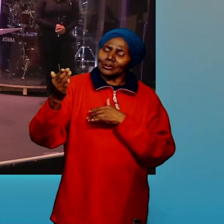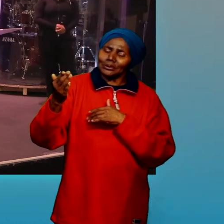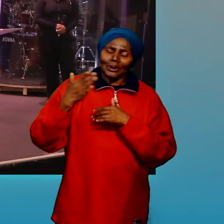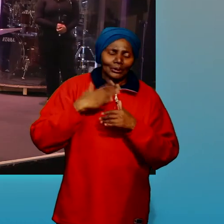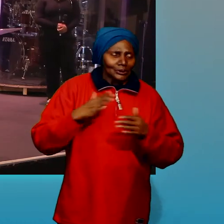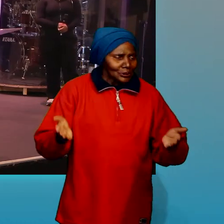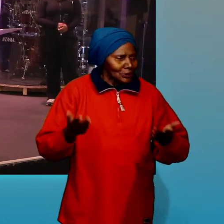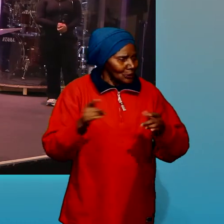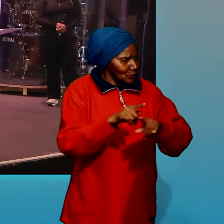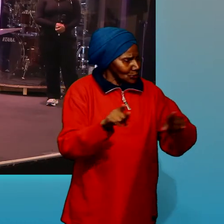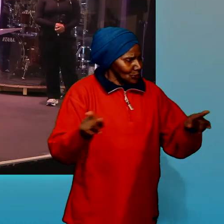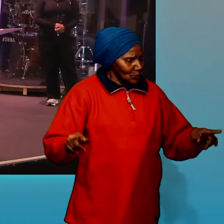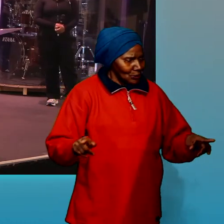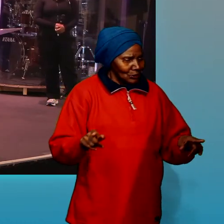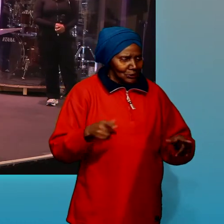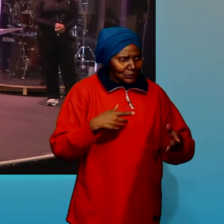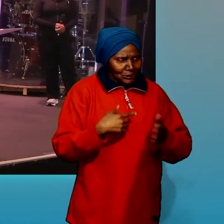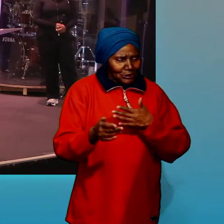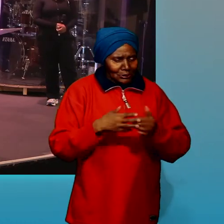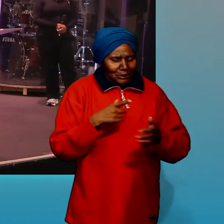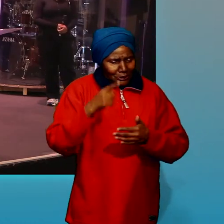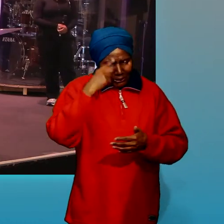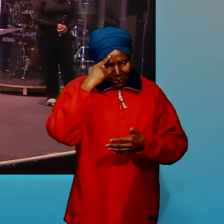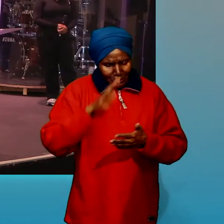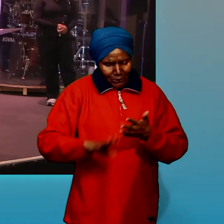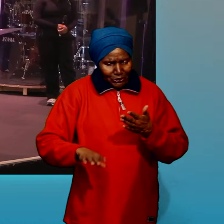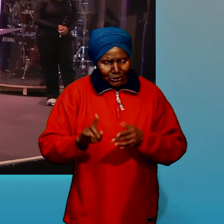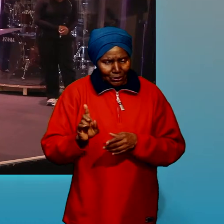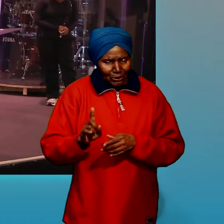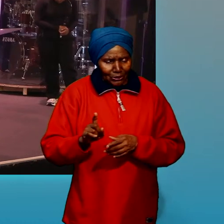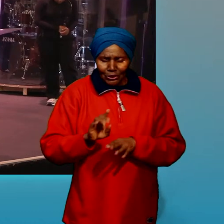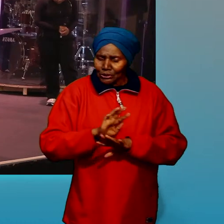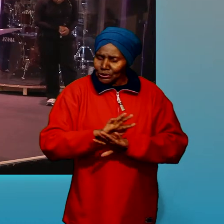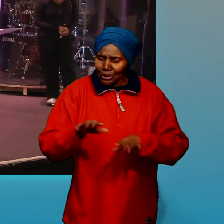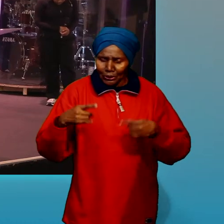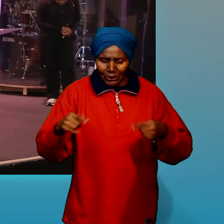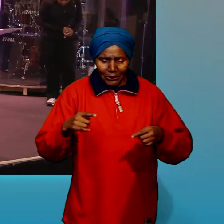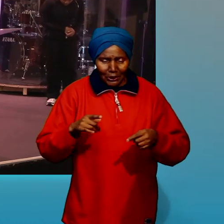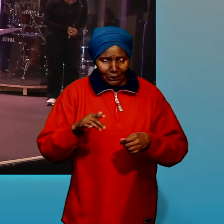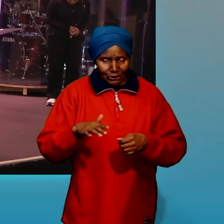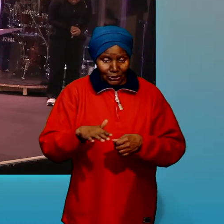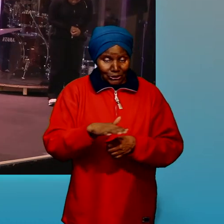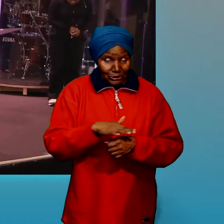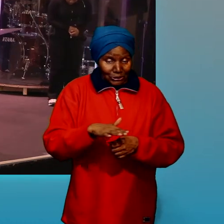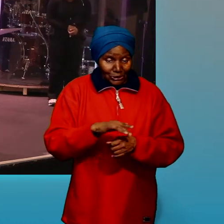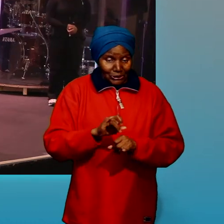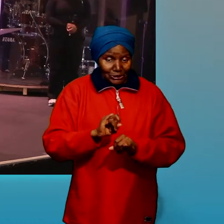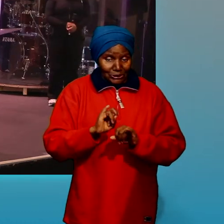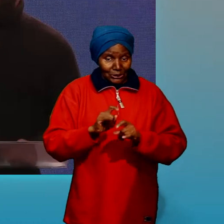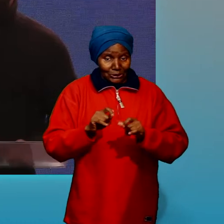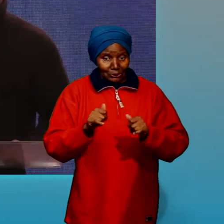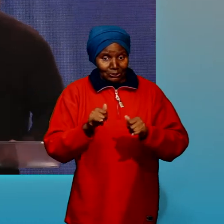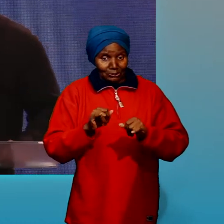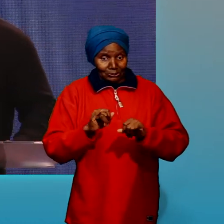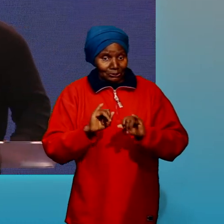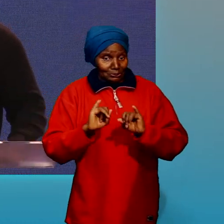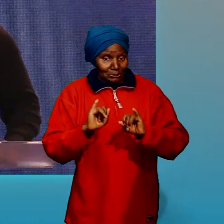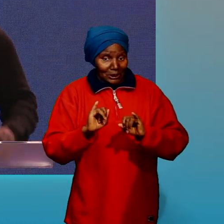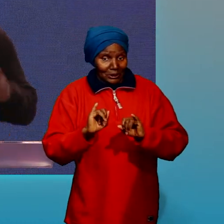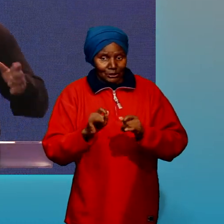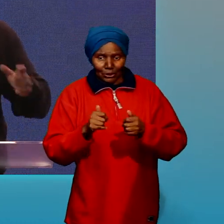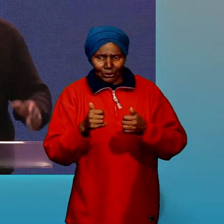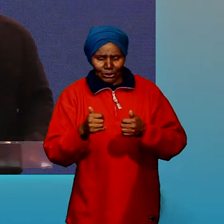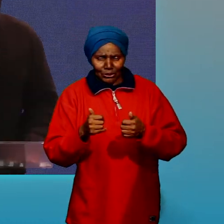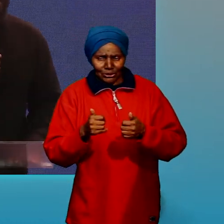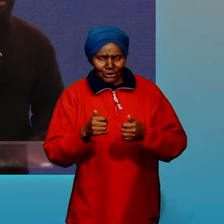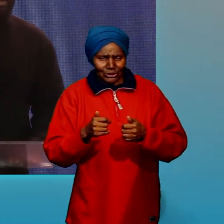through, your situation, don't allow your situation to speak more than Jesus' blood for your life.